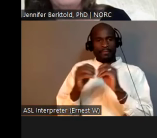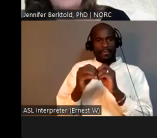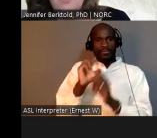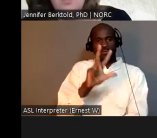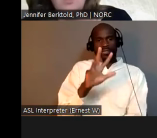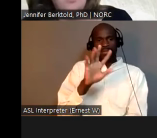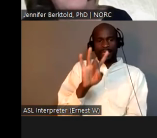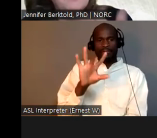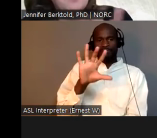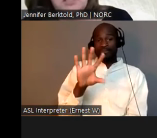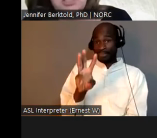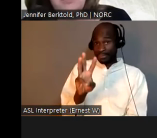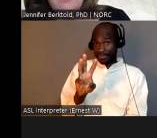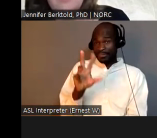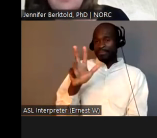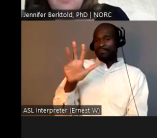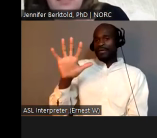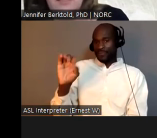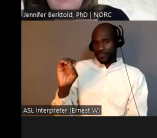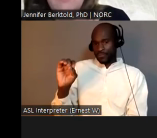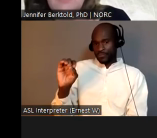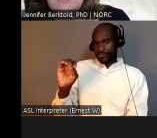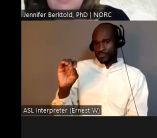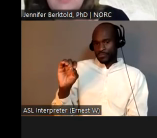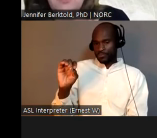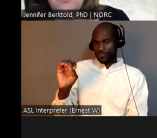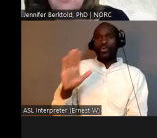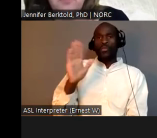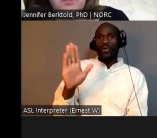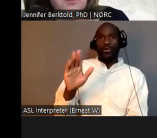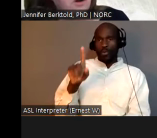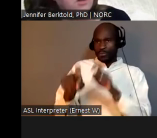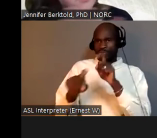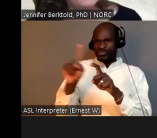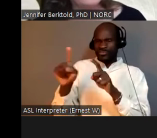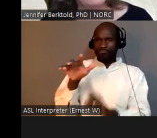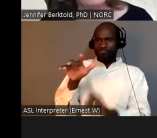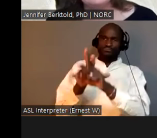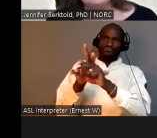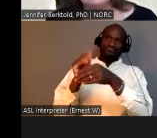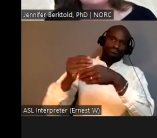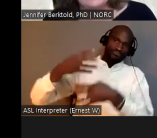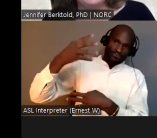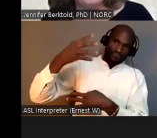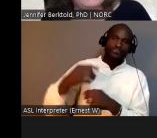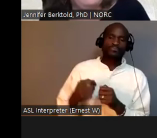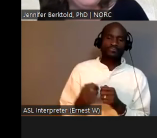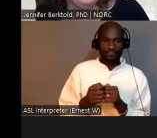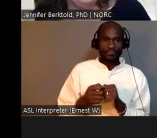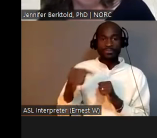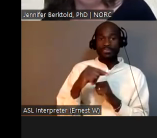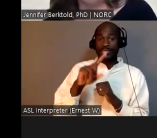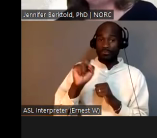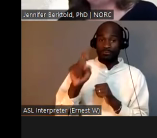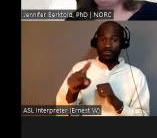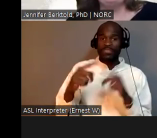3856350. This is a question that's waiting to get to know your all's target audiences, and we'll begin